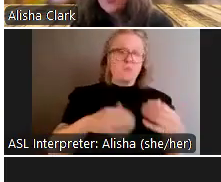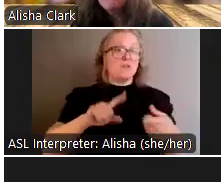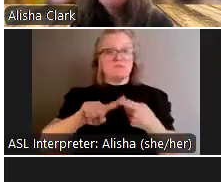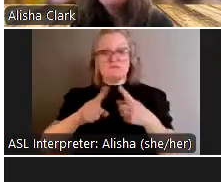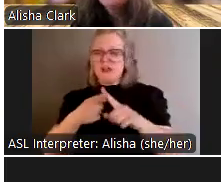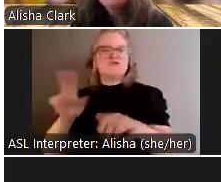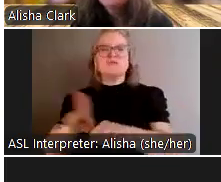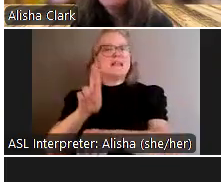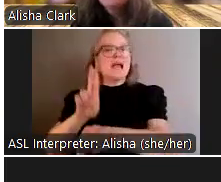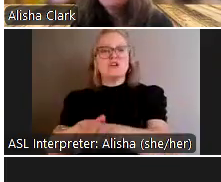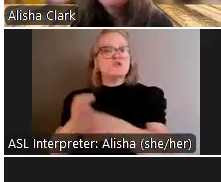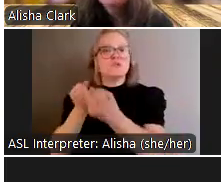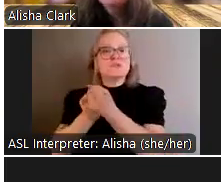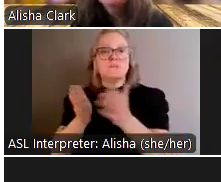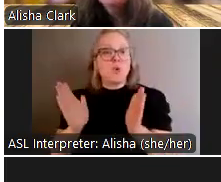they have